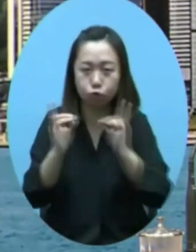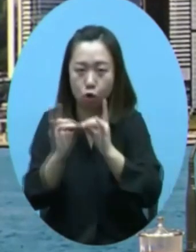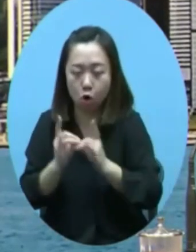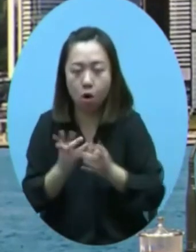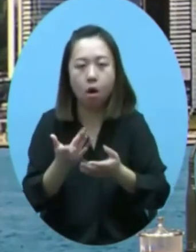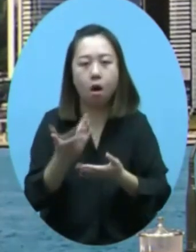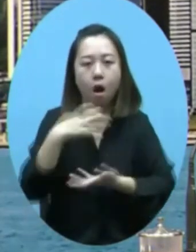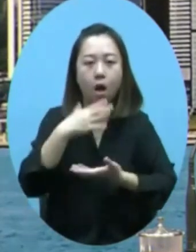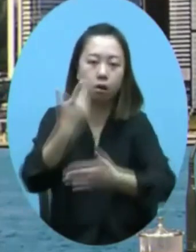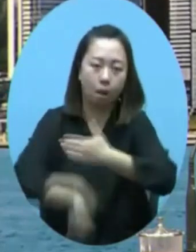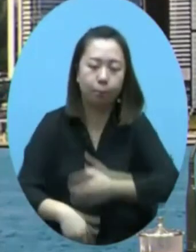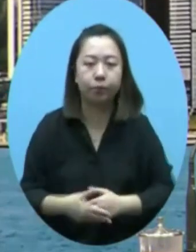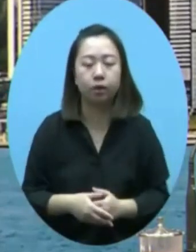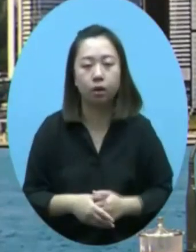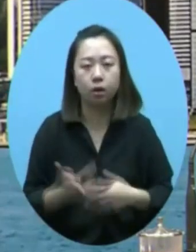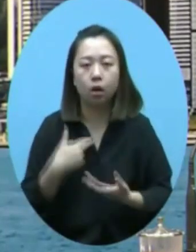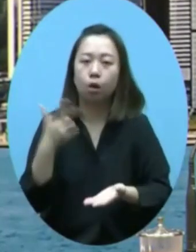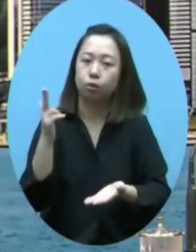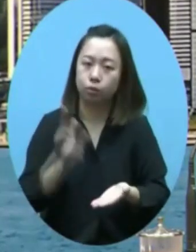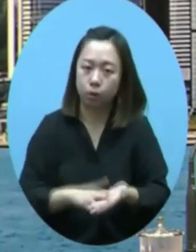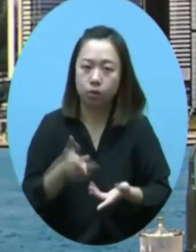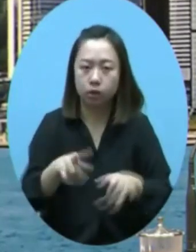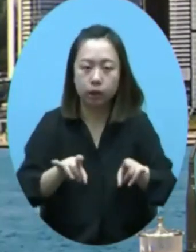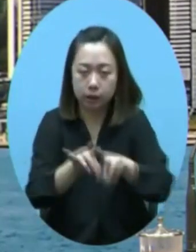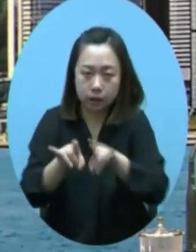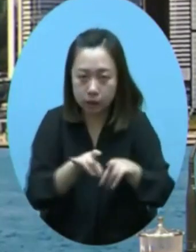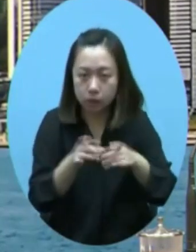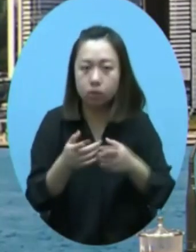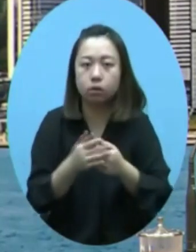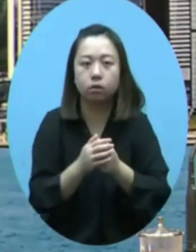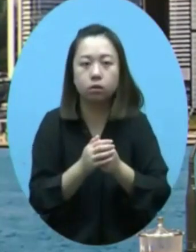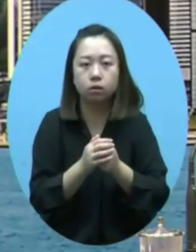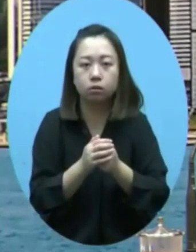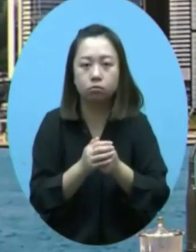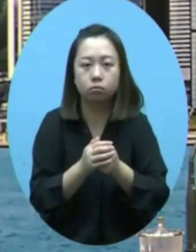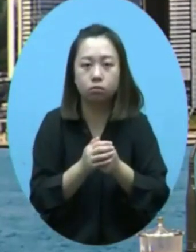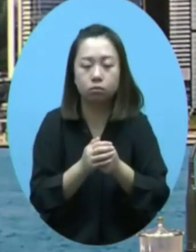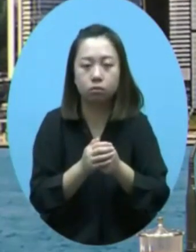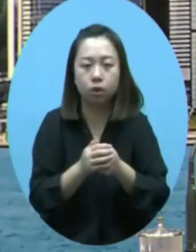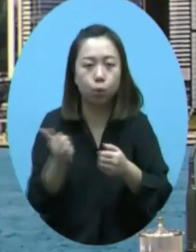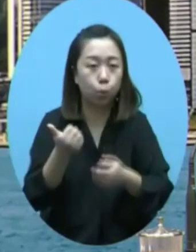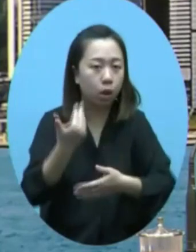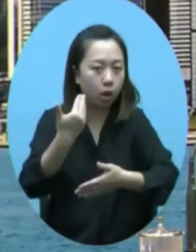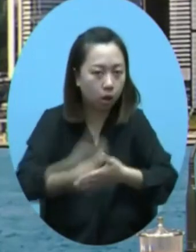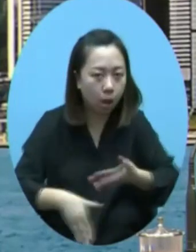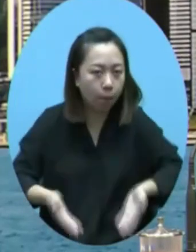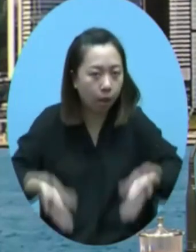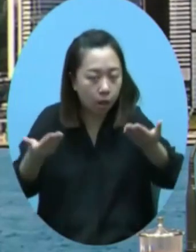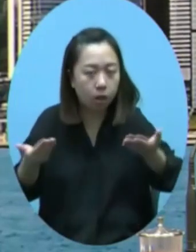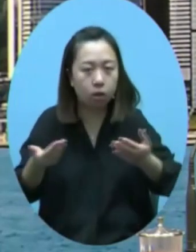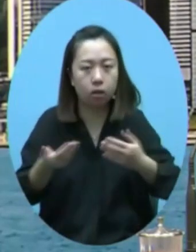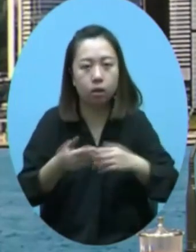actually reduce the pressure on demand for isolation beds. And I believe that our measures and facilities